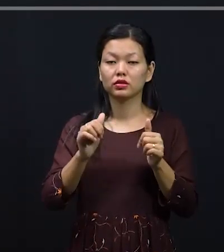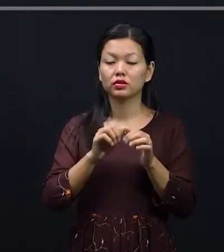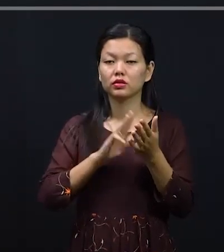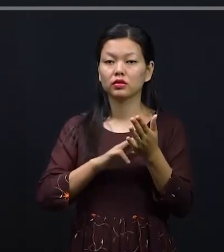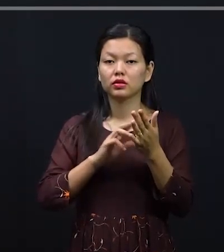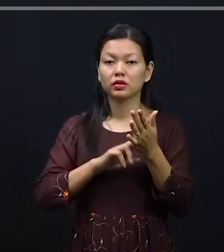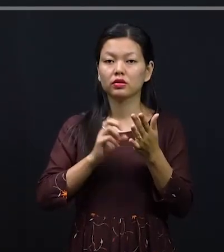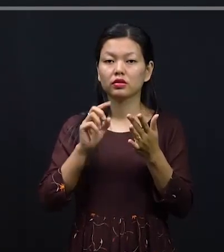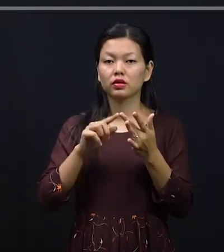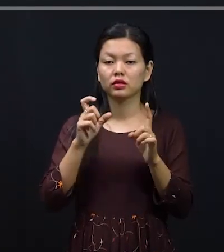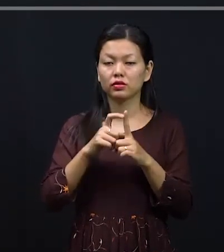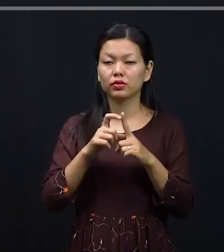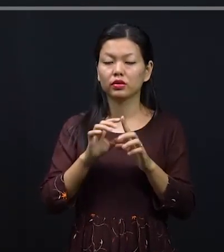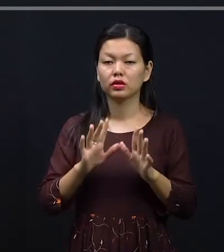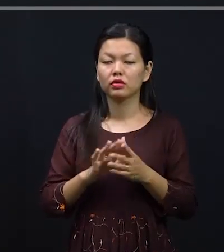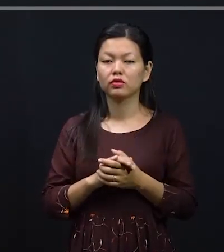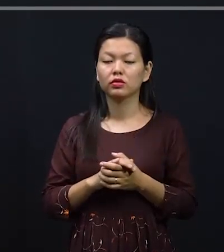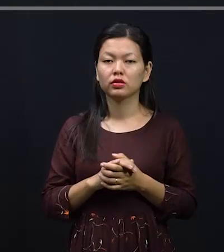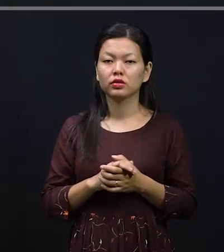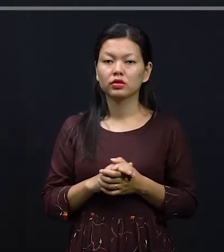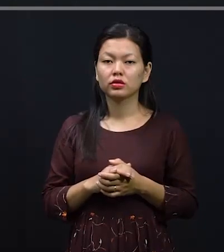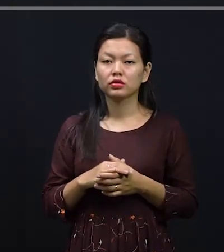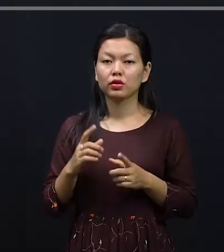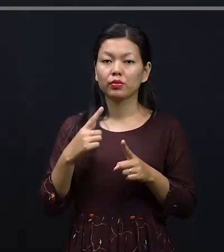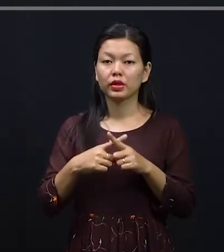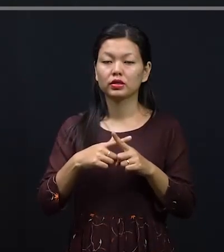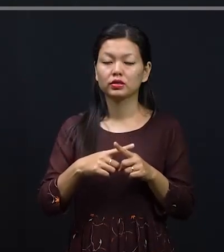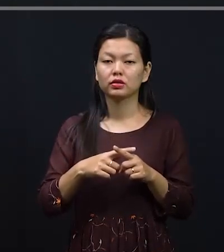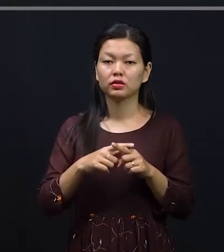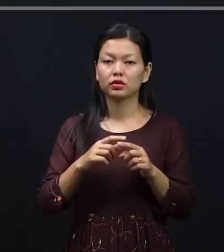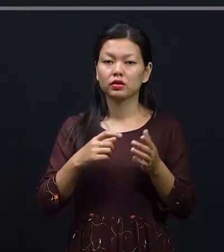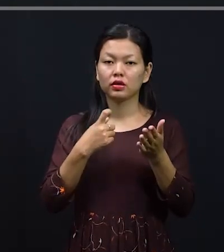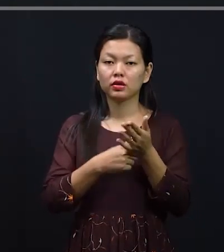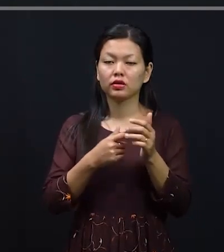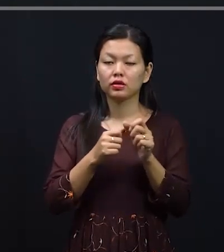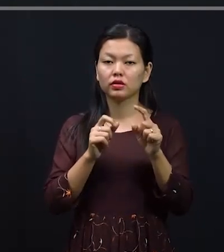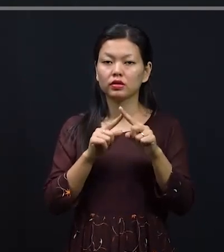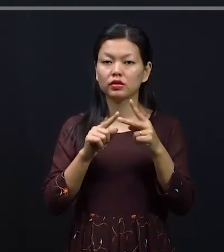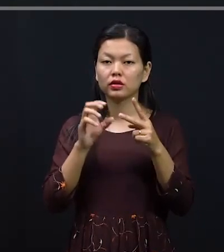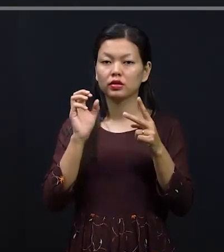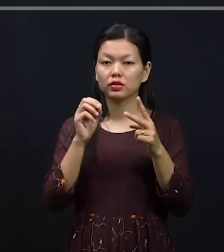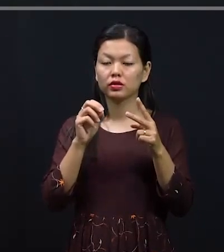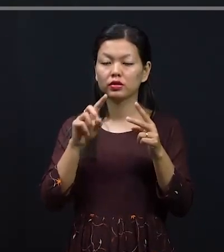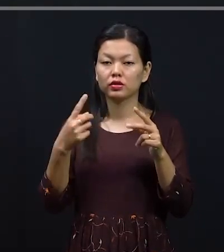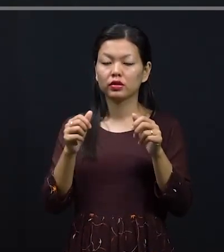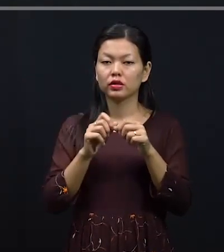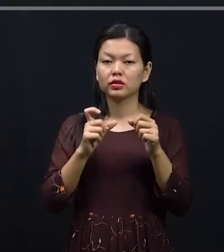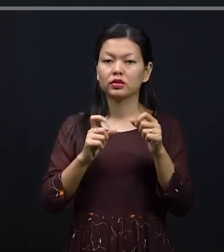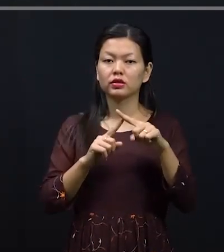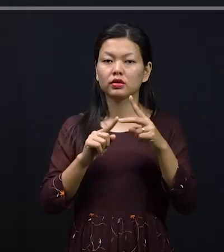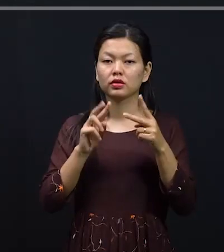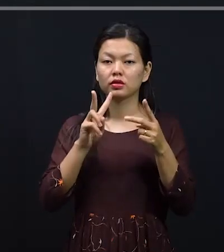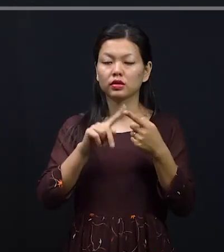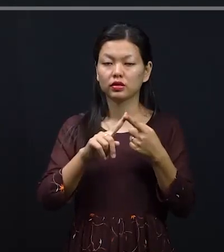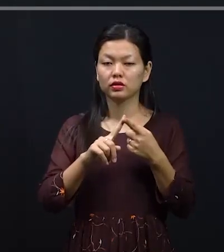the radioactive sulfur. And why did they use radioactive phosphorus? This phosphorus is a